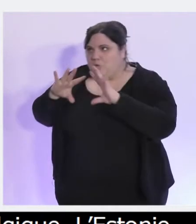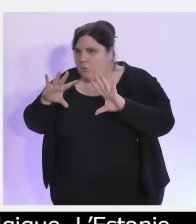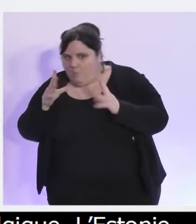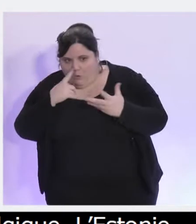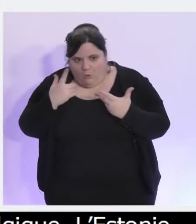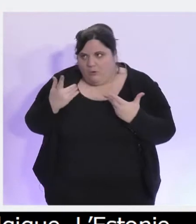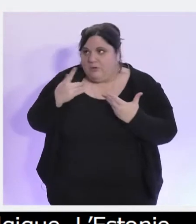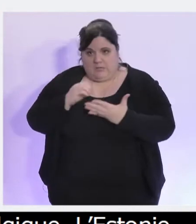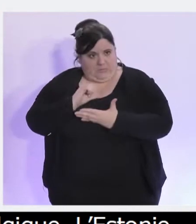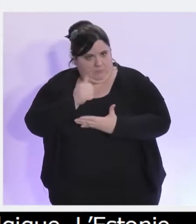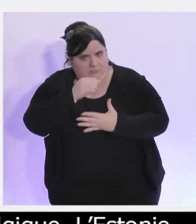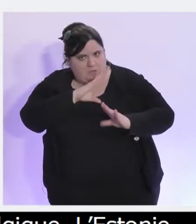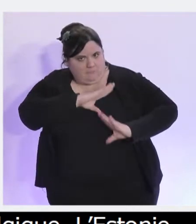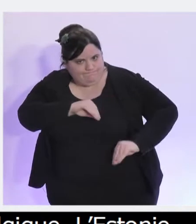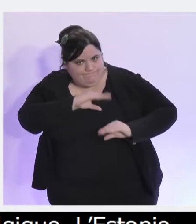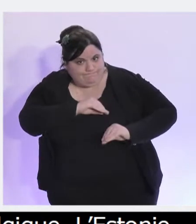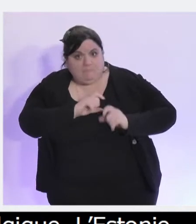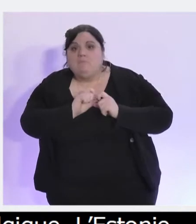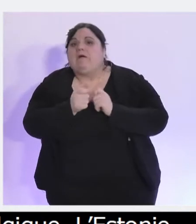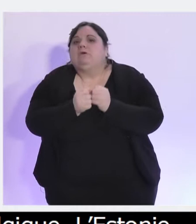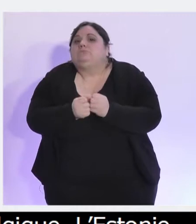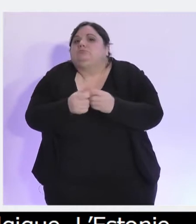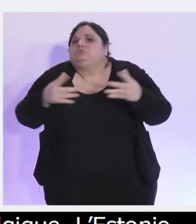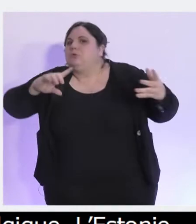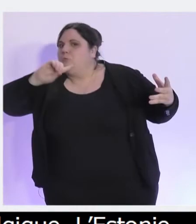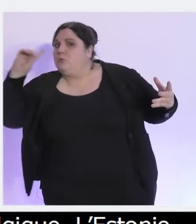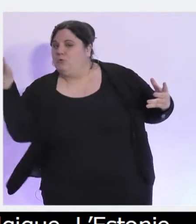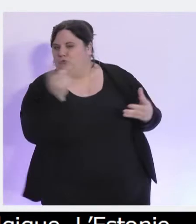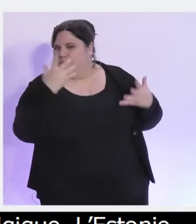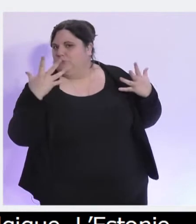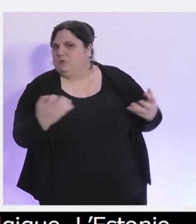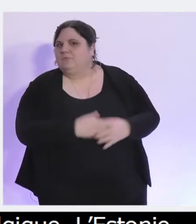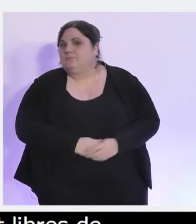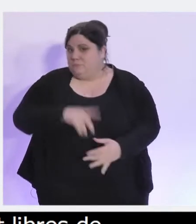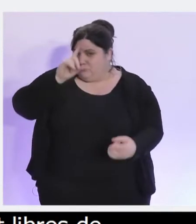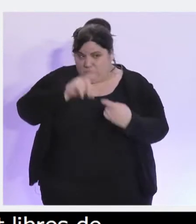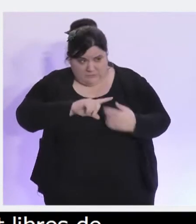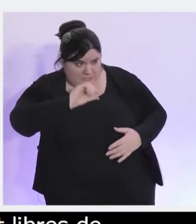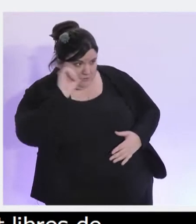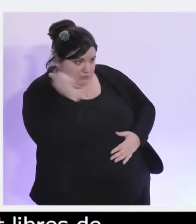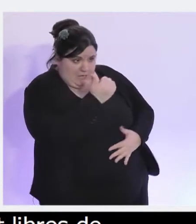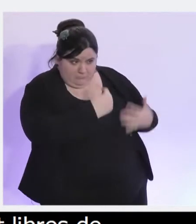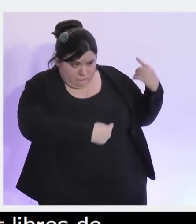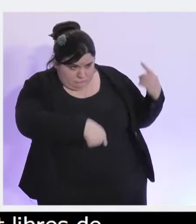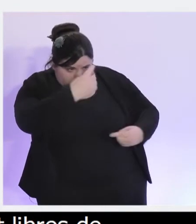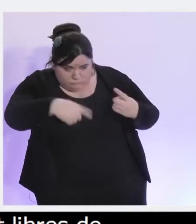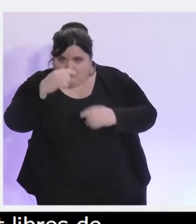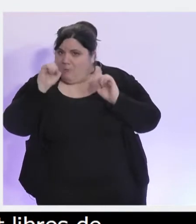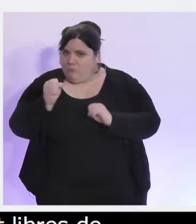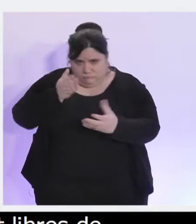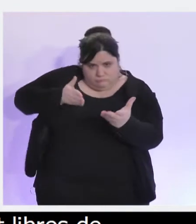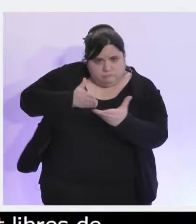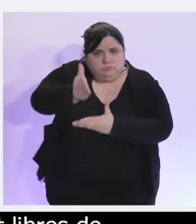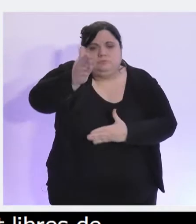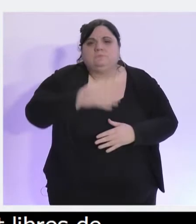show the advances that have been made. The ambition of the European Union is to strengthen the power to act, so that each person can